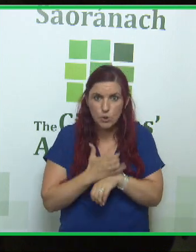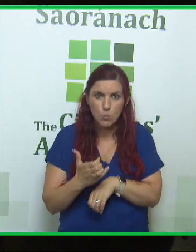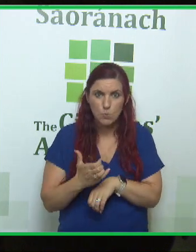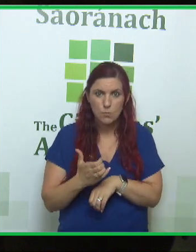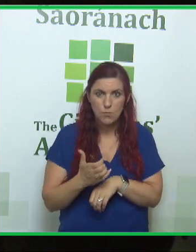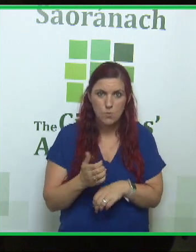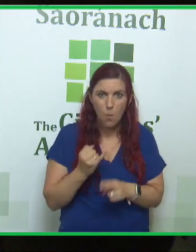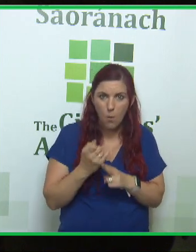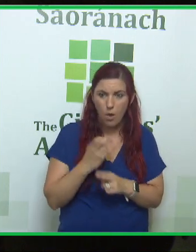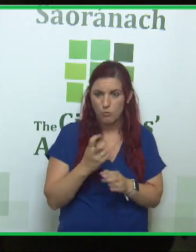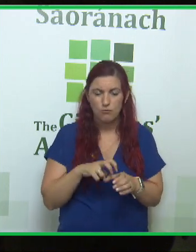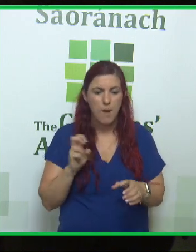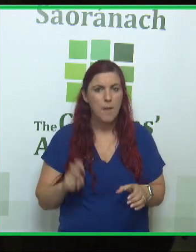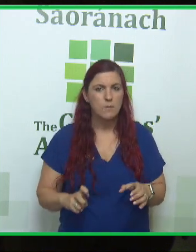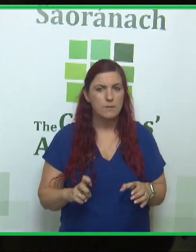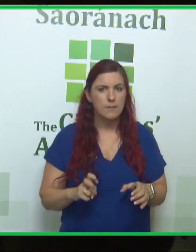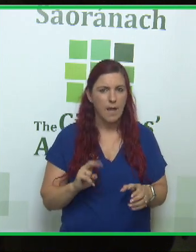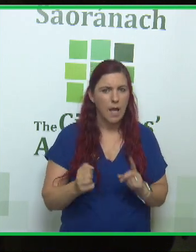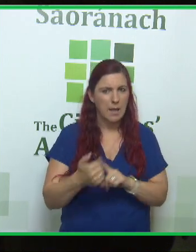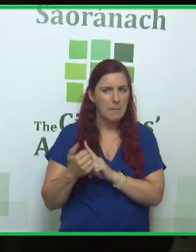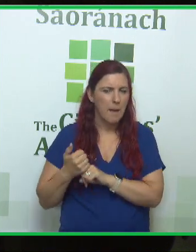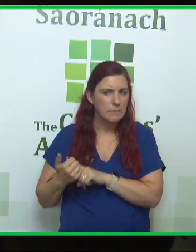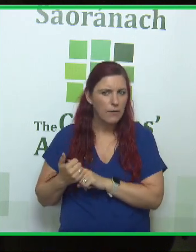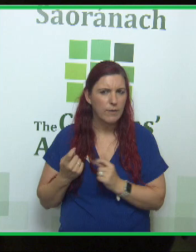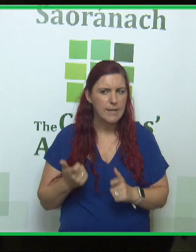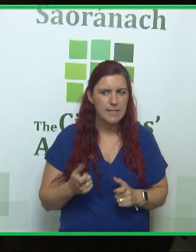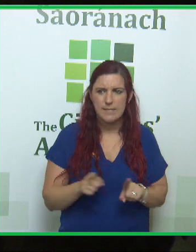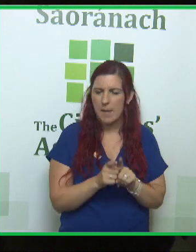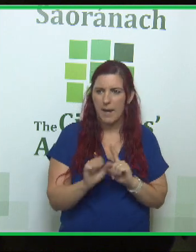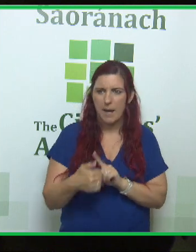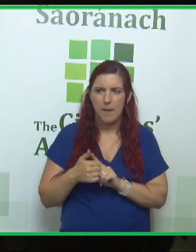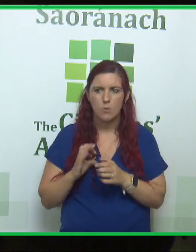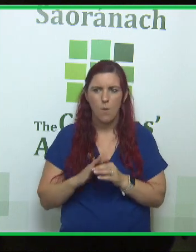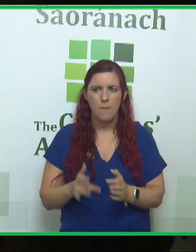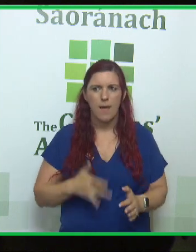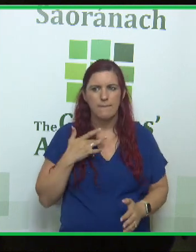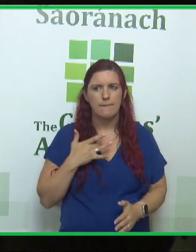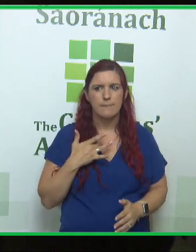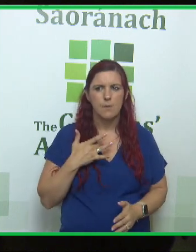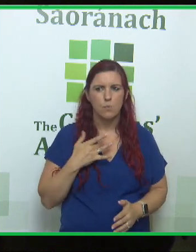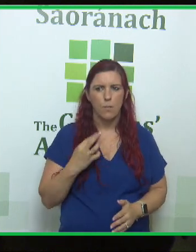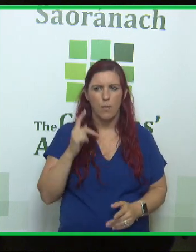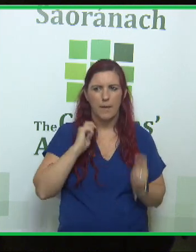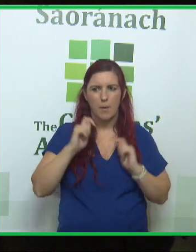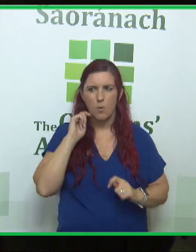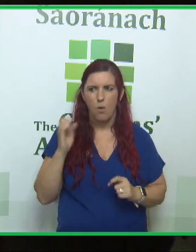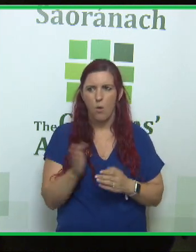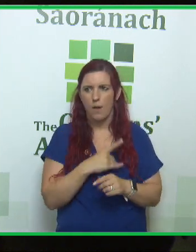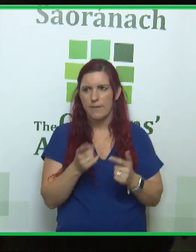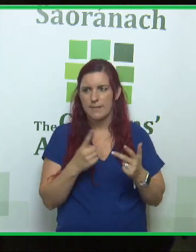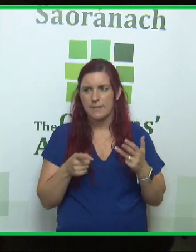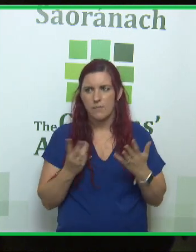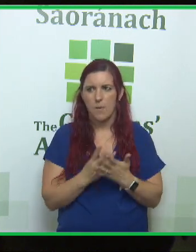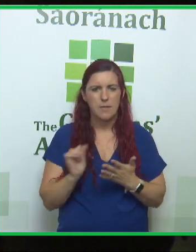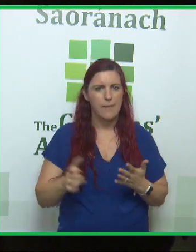out, their relationships at home. And so when they refer to us, all of these aspects of their life can